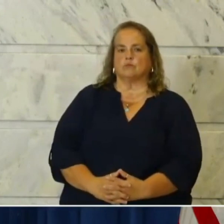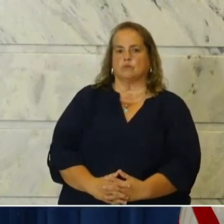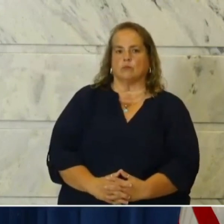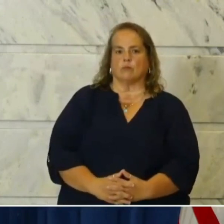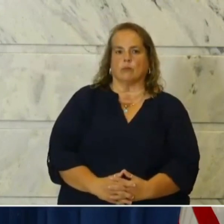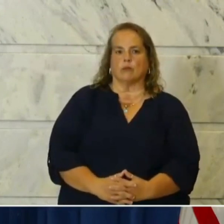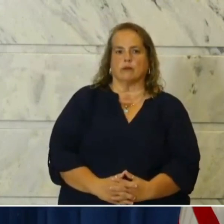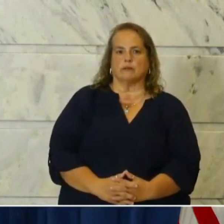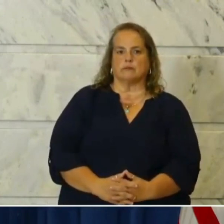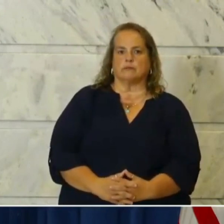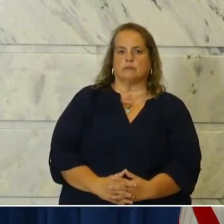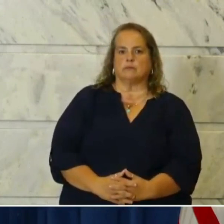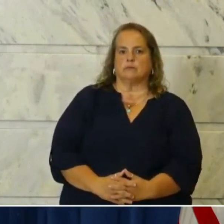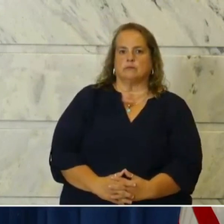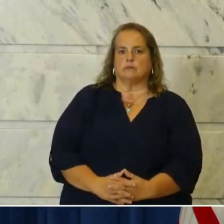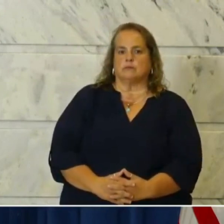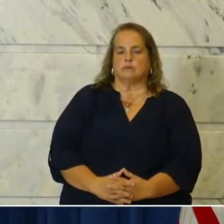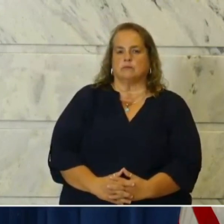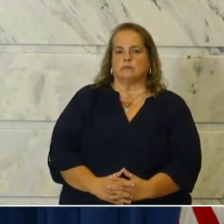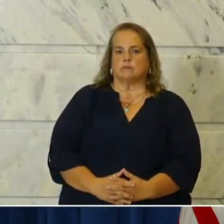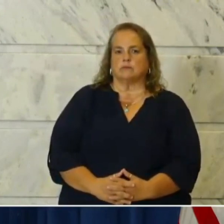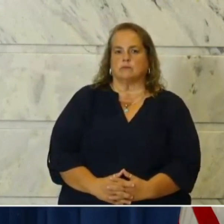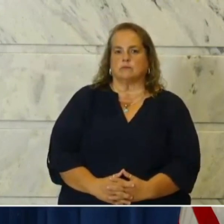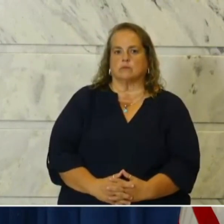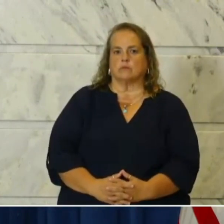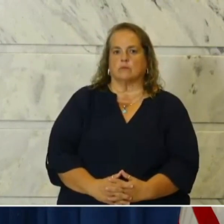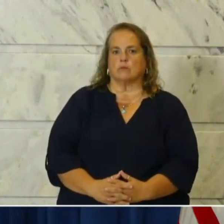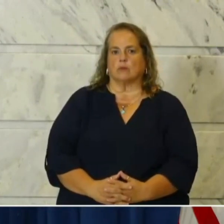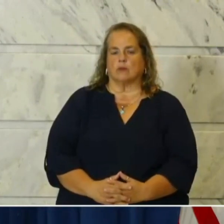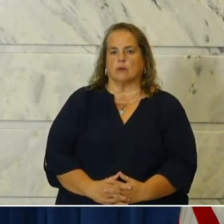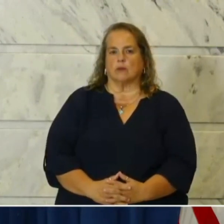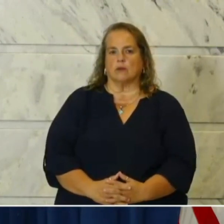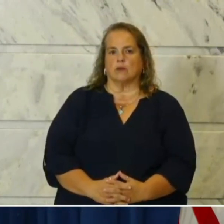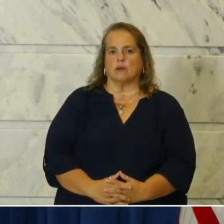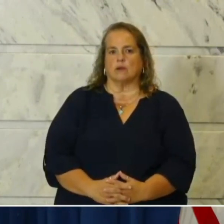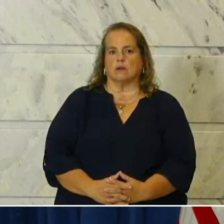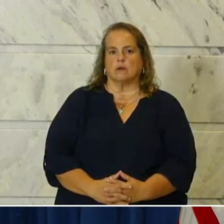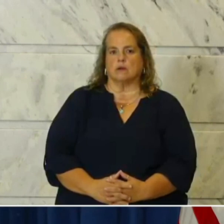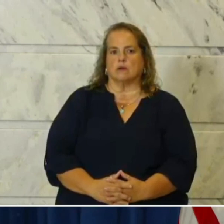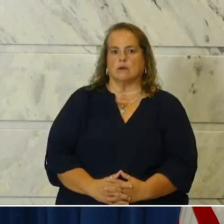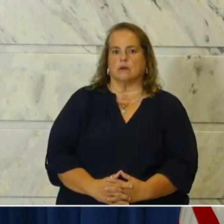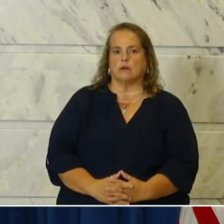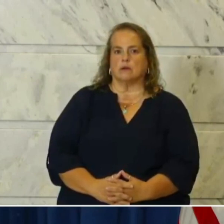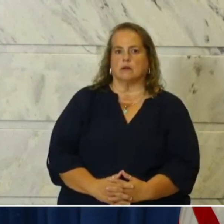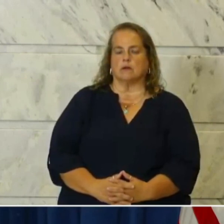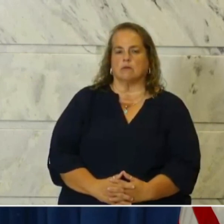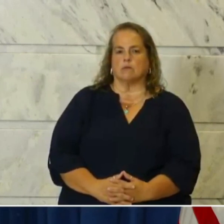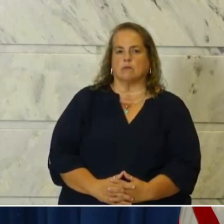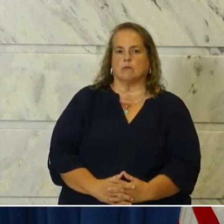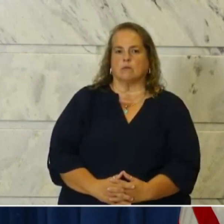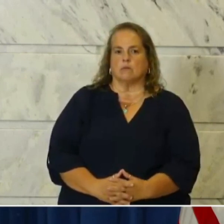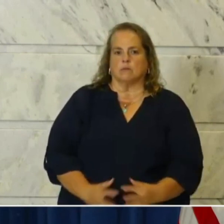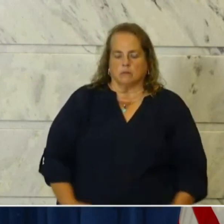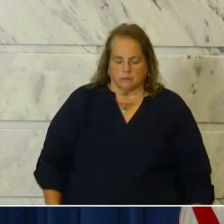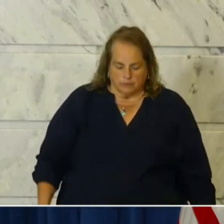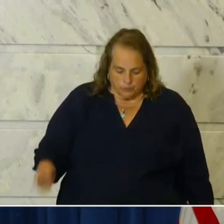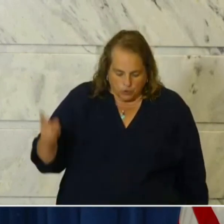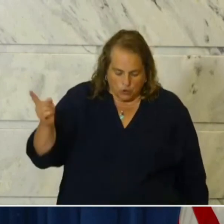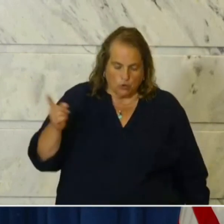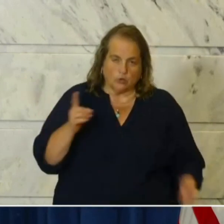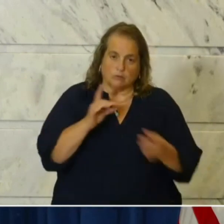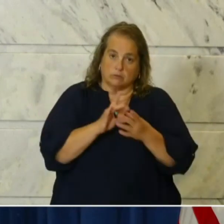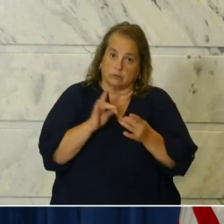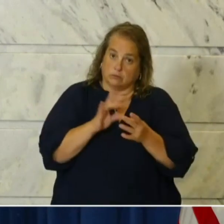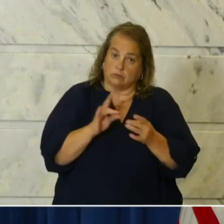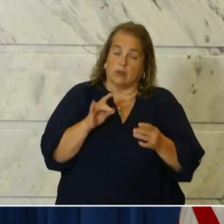be having the mandatory mask in place throughout the year, until the end of the year? I think it is